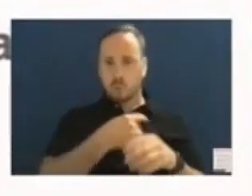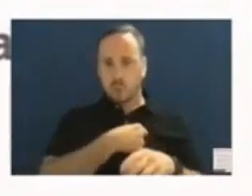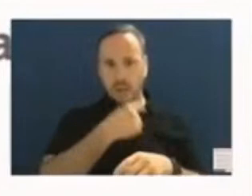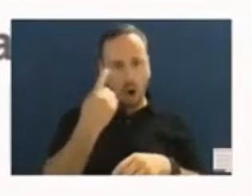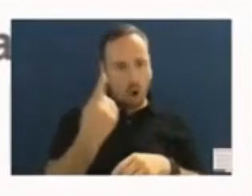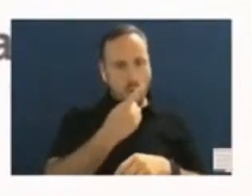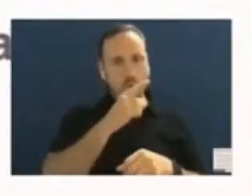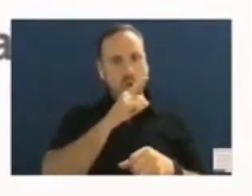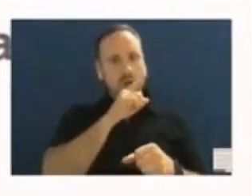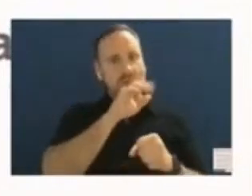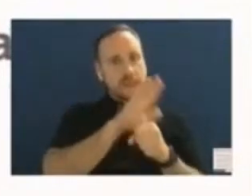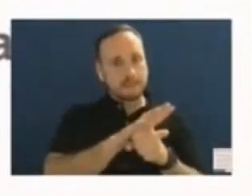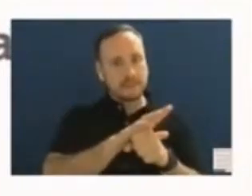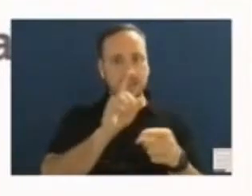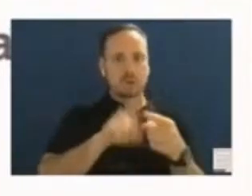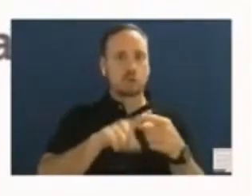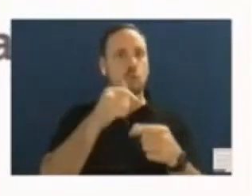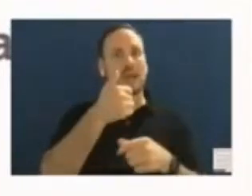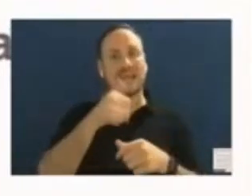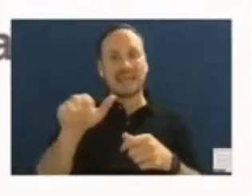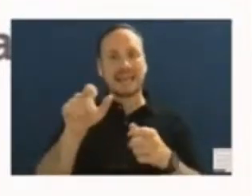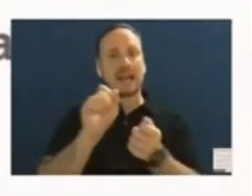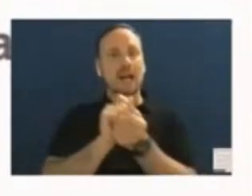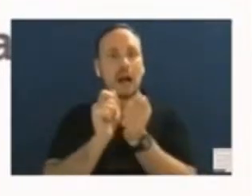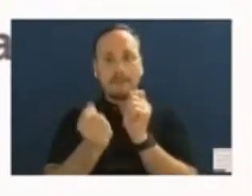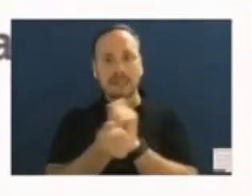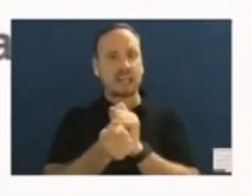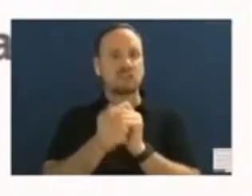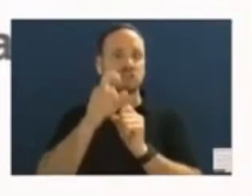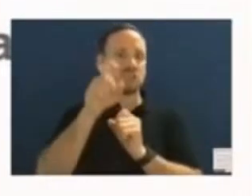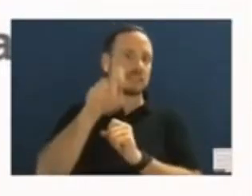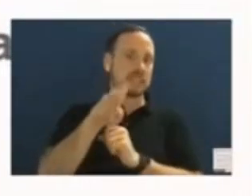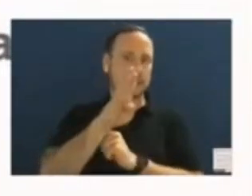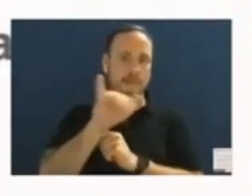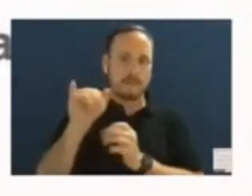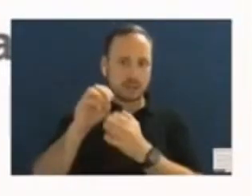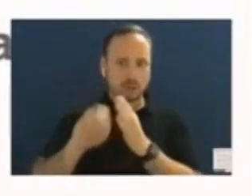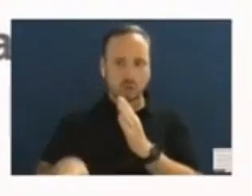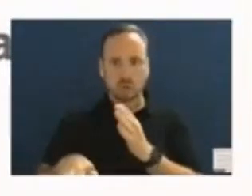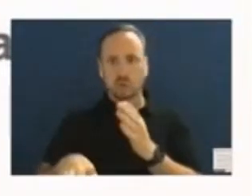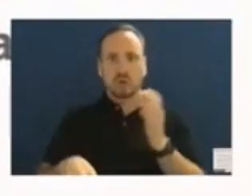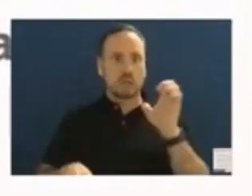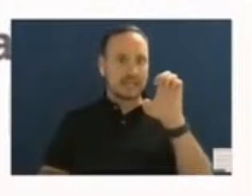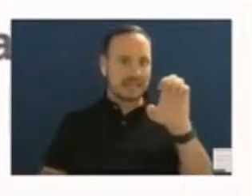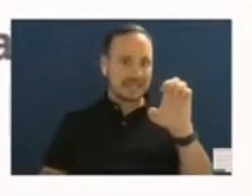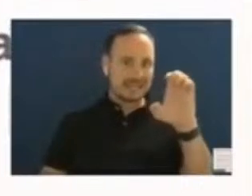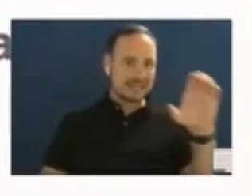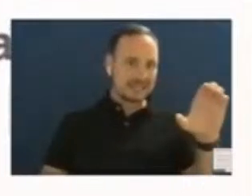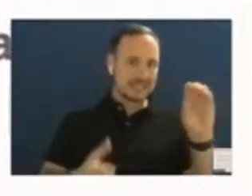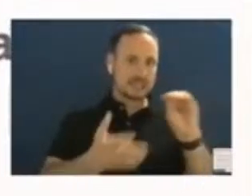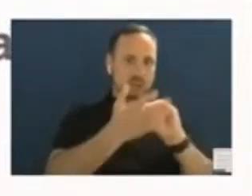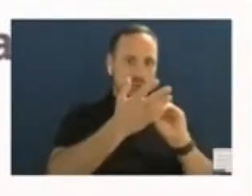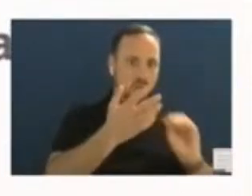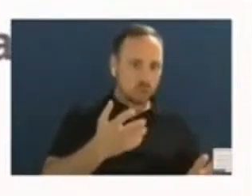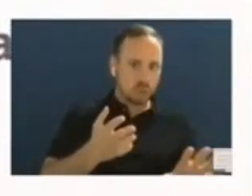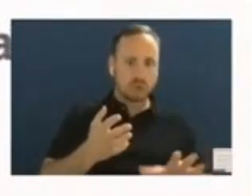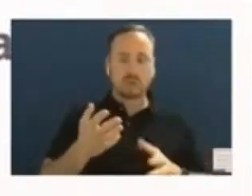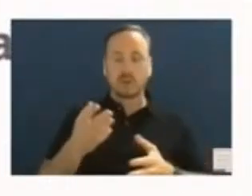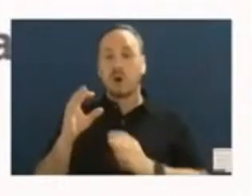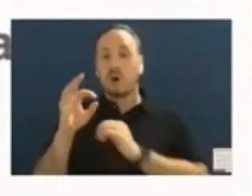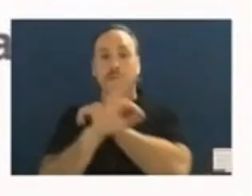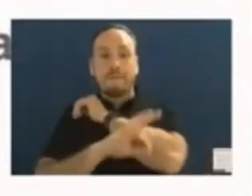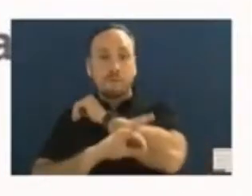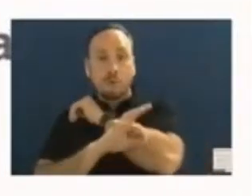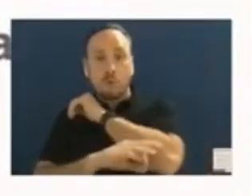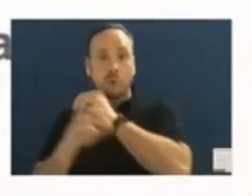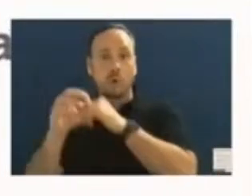are outlined in any of our students' educational plans, whether they are an EC student, an English language learner, or a TD student.